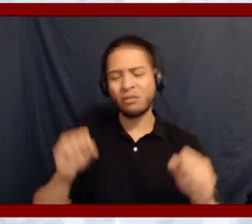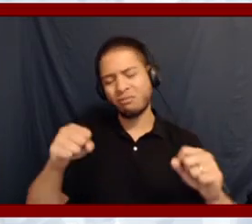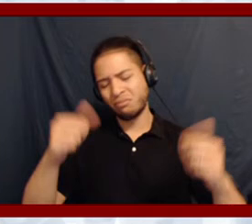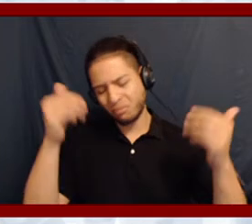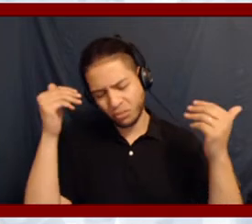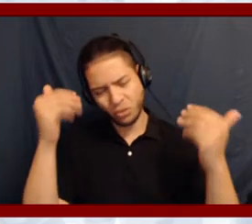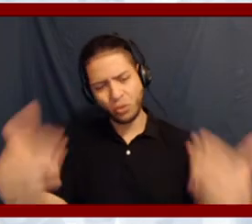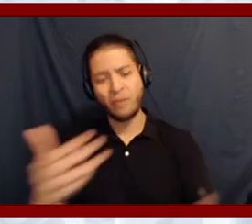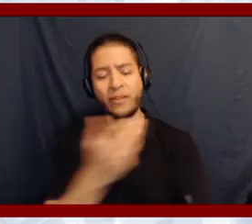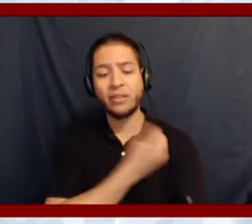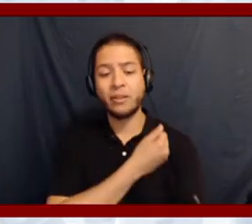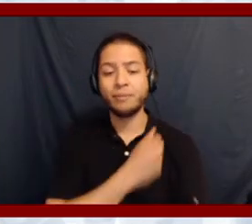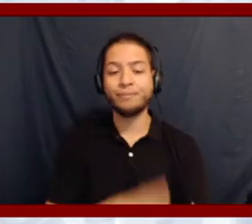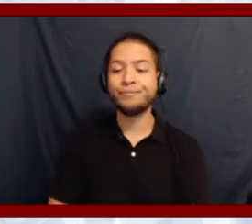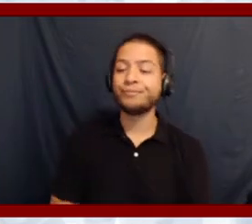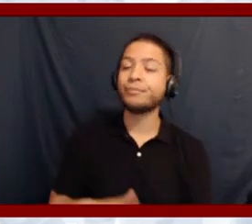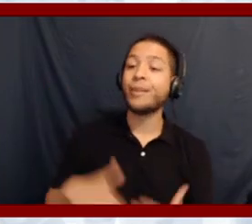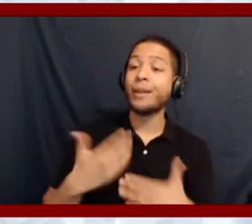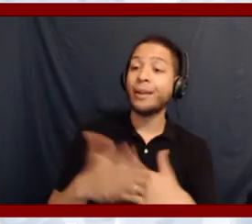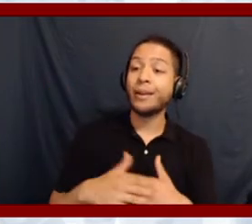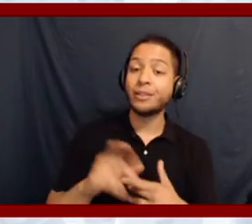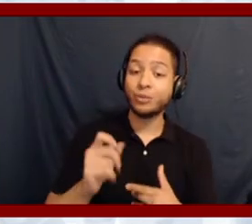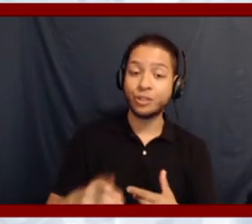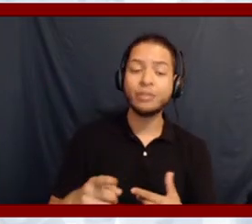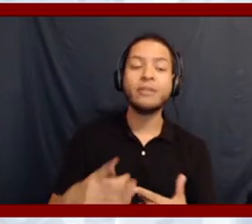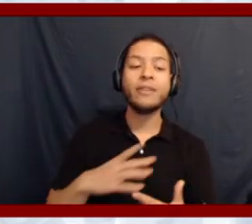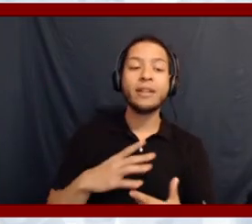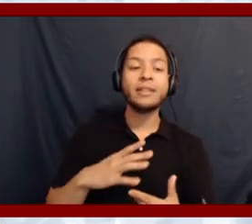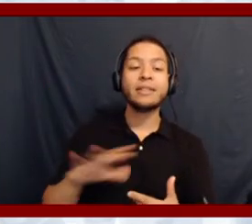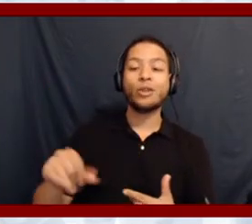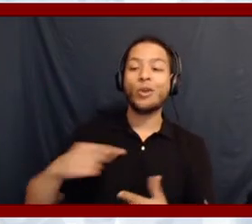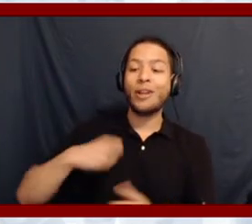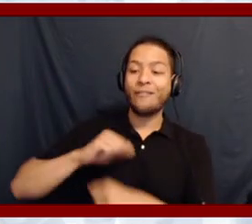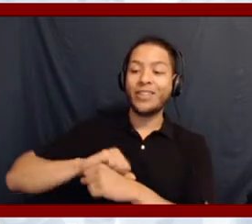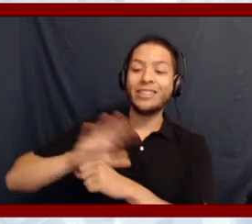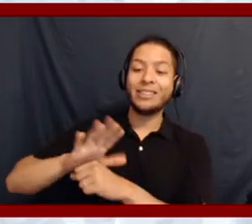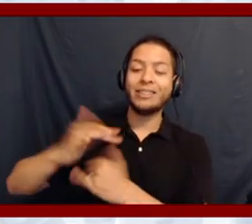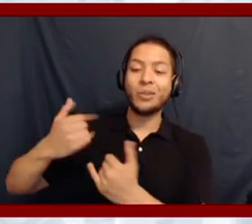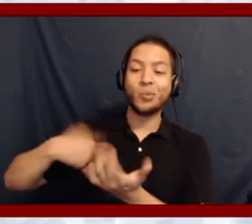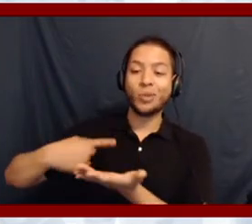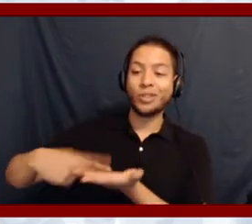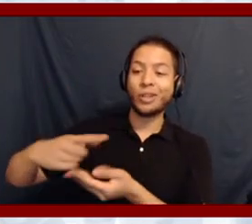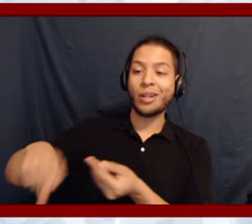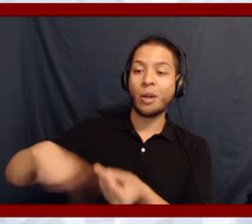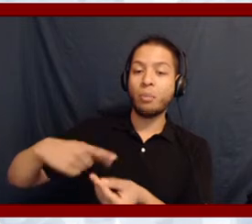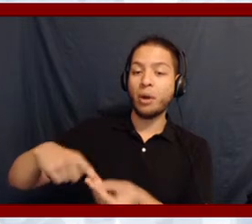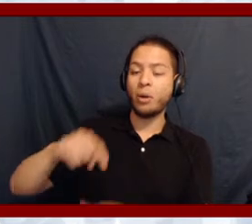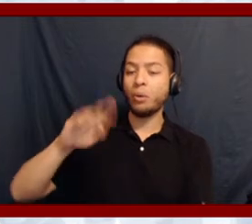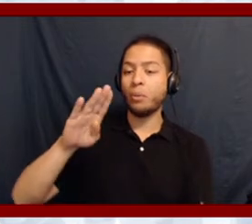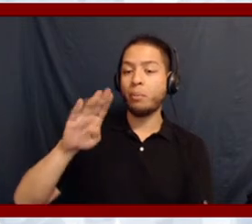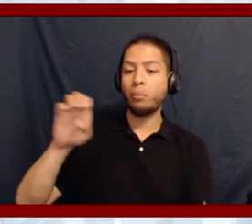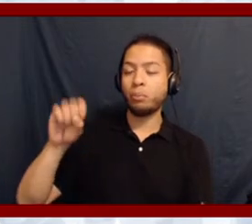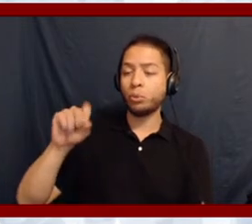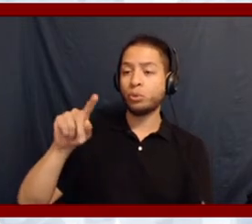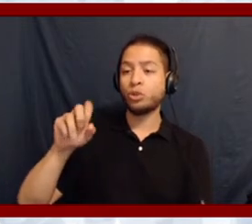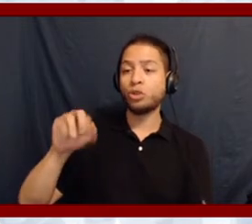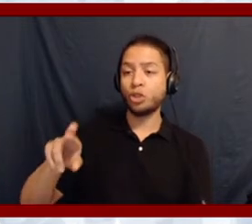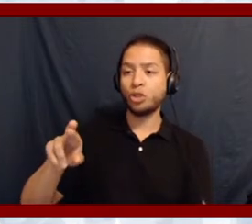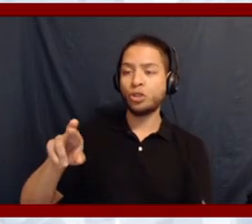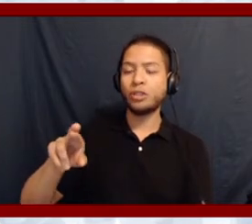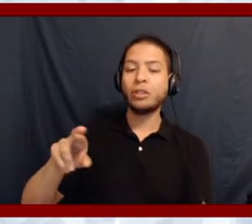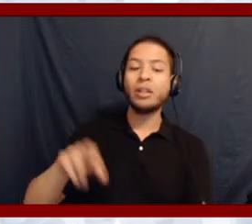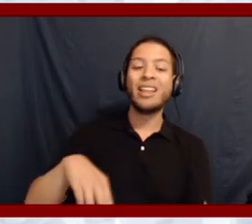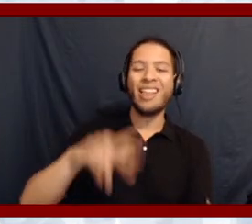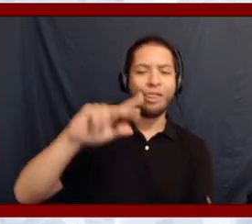And along those lines, you know, the vaccine, we're discussing this idea of boosters now, and that seems like it's on the horizon pretty soon. Will the